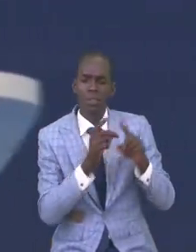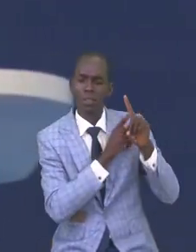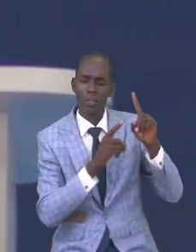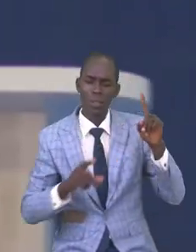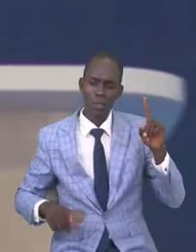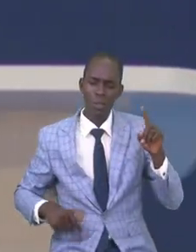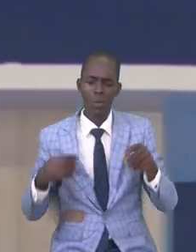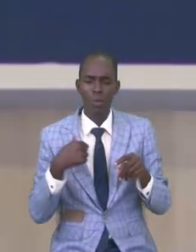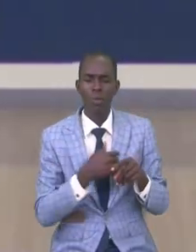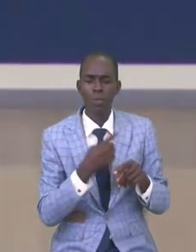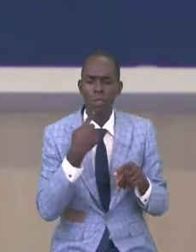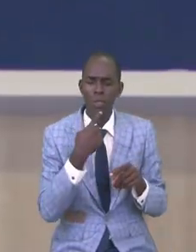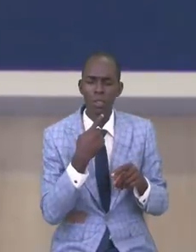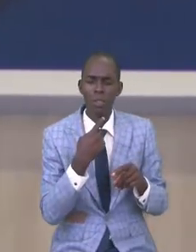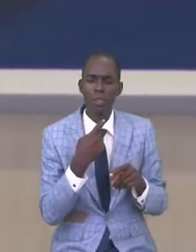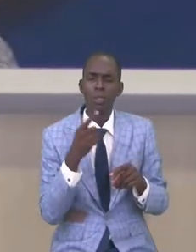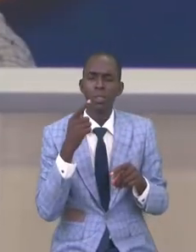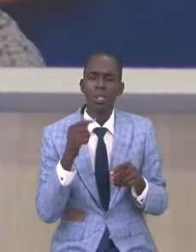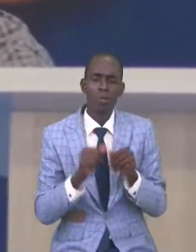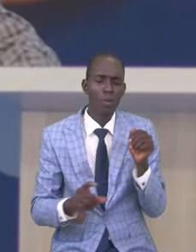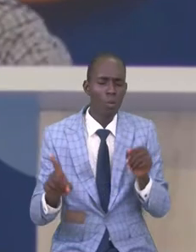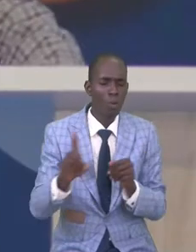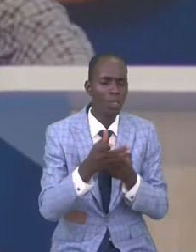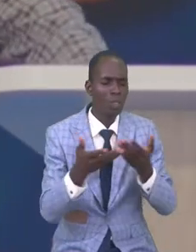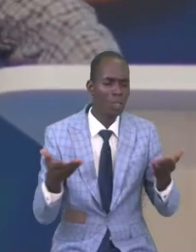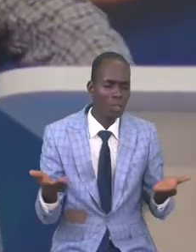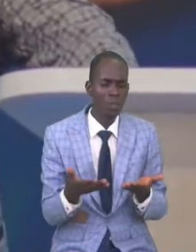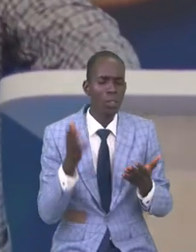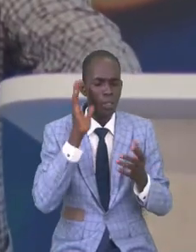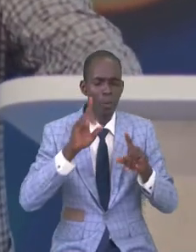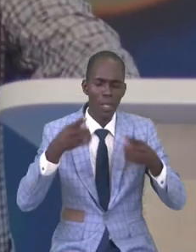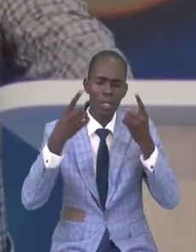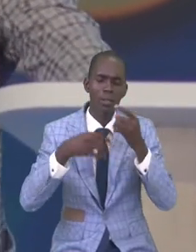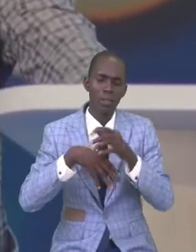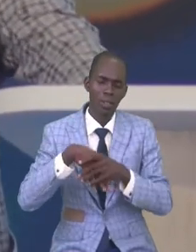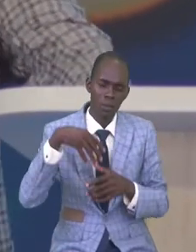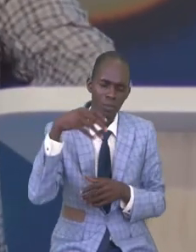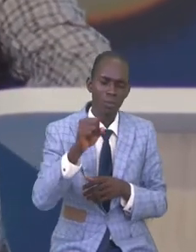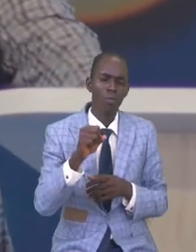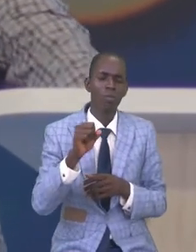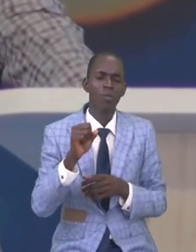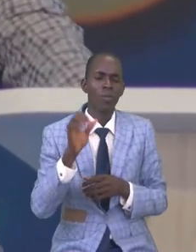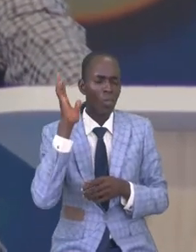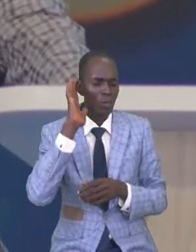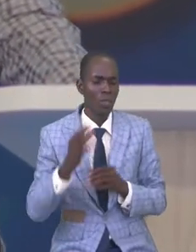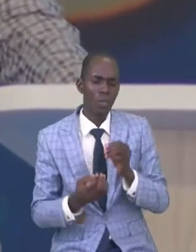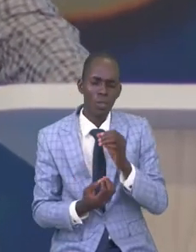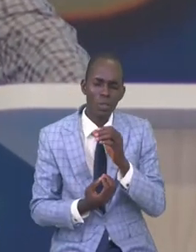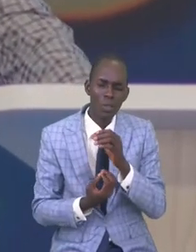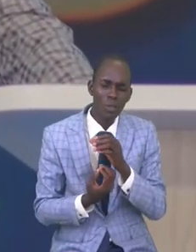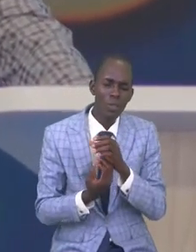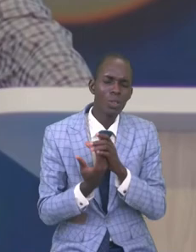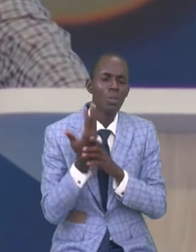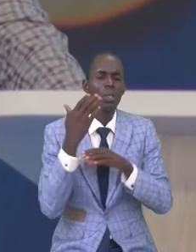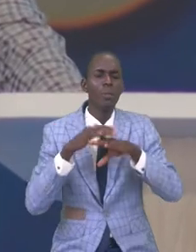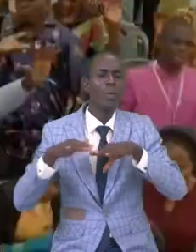say, everyone here, they'll go forth, they grow beyond their